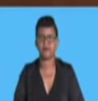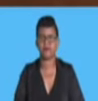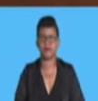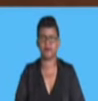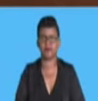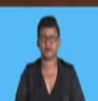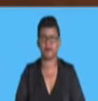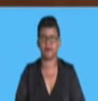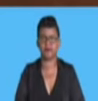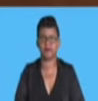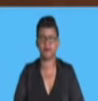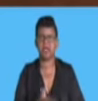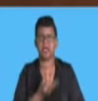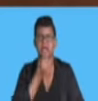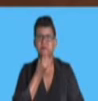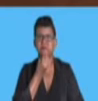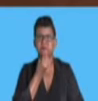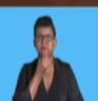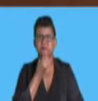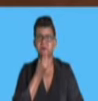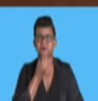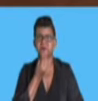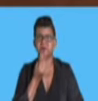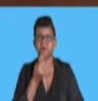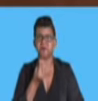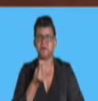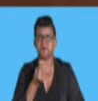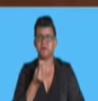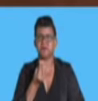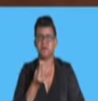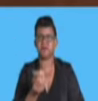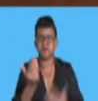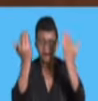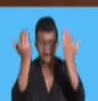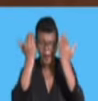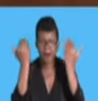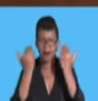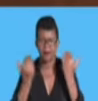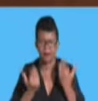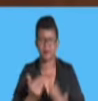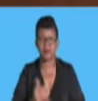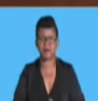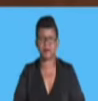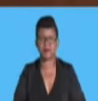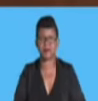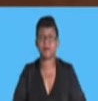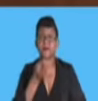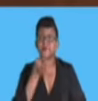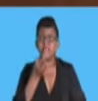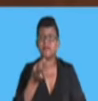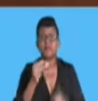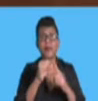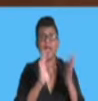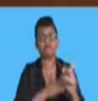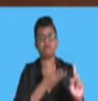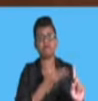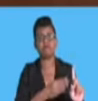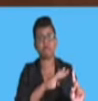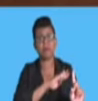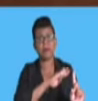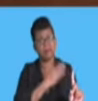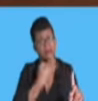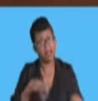correct? Correct. Madam Speaker, I now call on the Honourable Prime Minister to accept my offer as leader